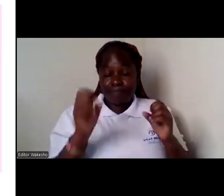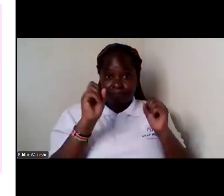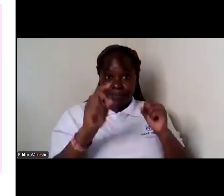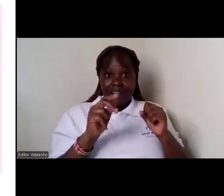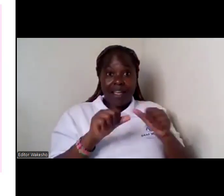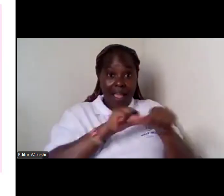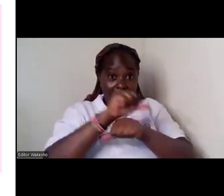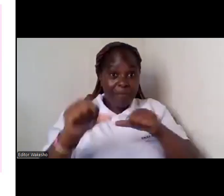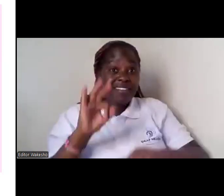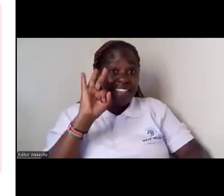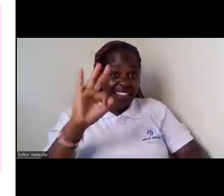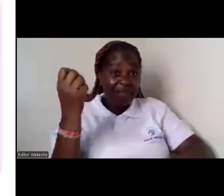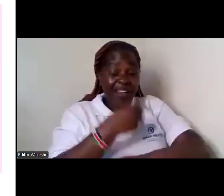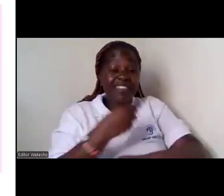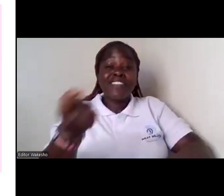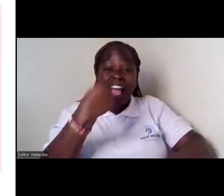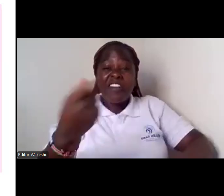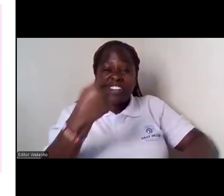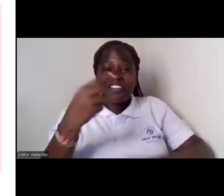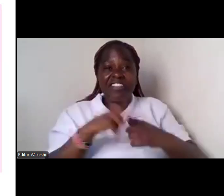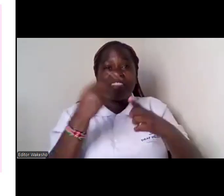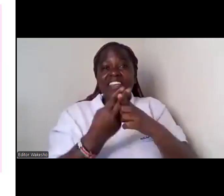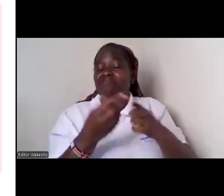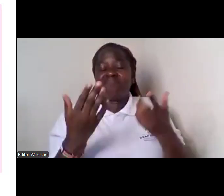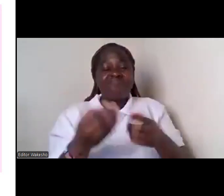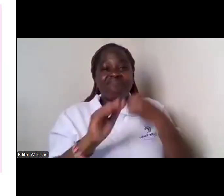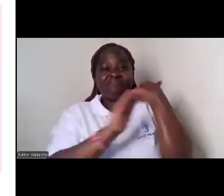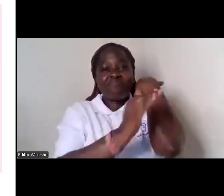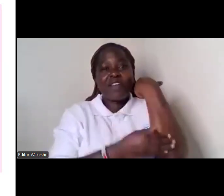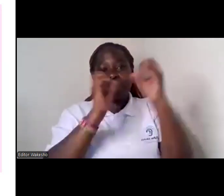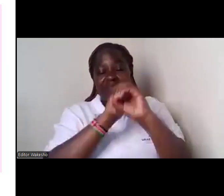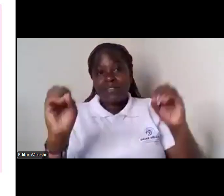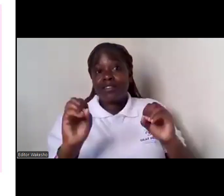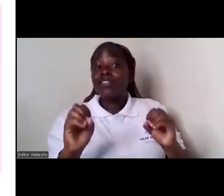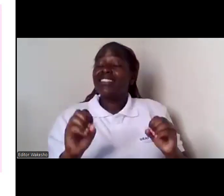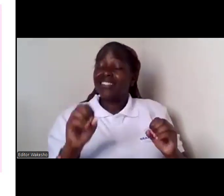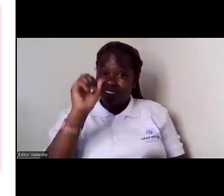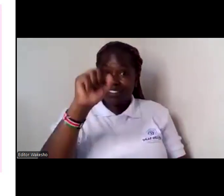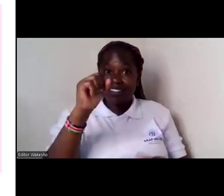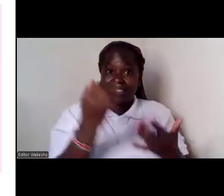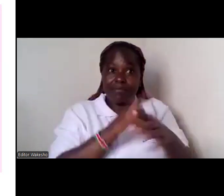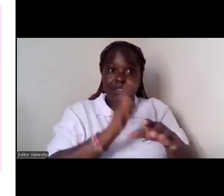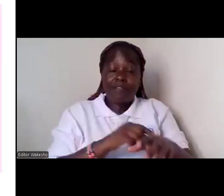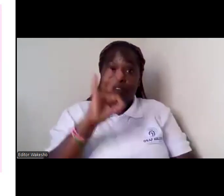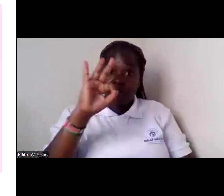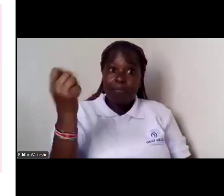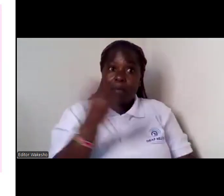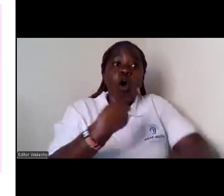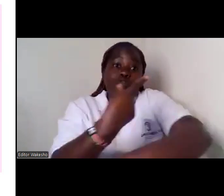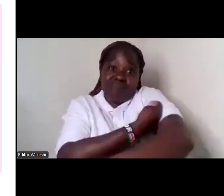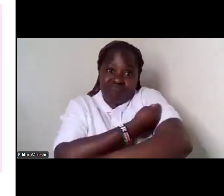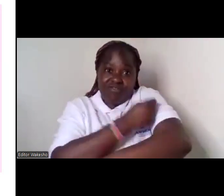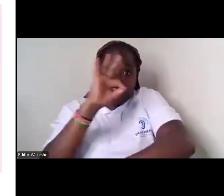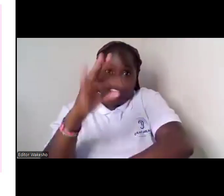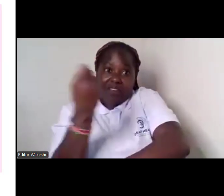to clarify the myth. So that myth mostly comes from the 3-monthly injection.